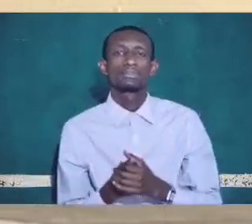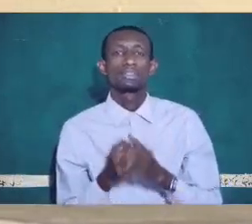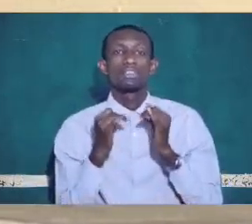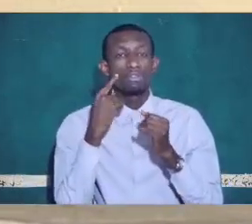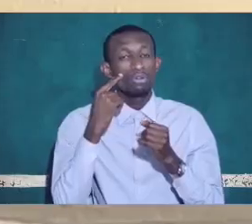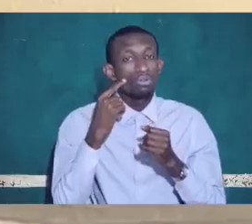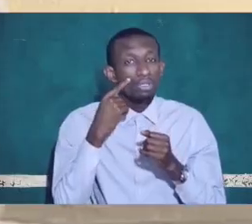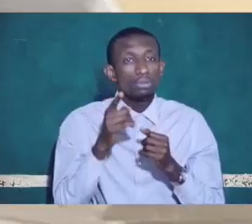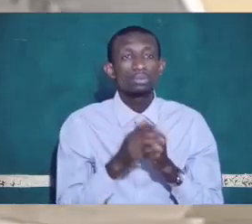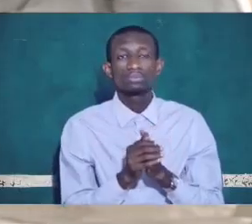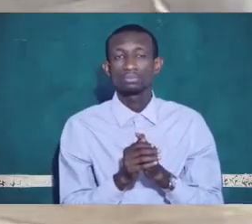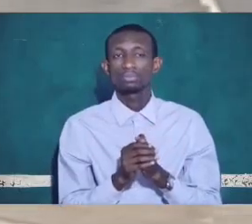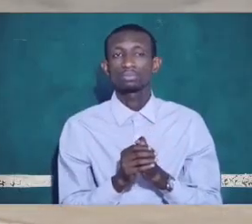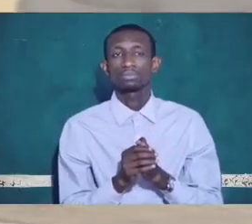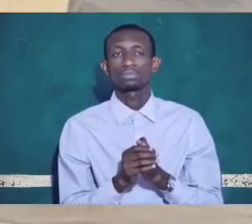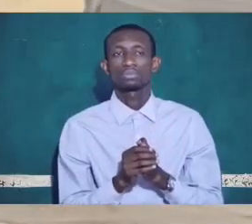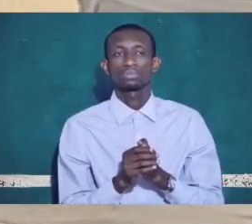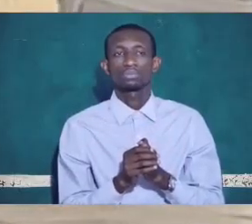go to sulfur, what do we get?